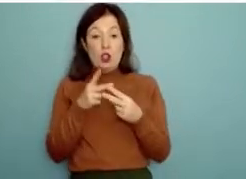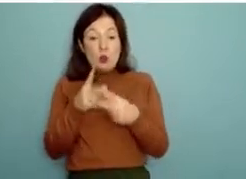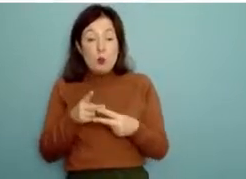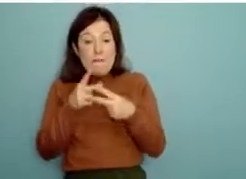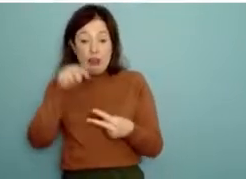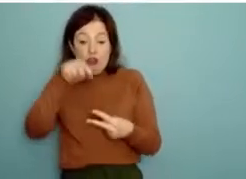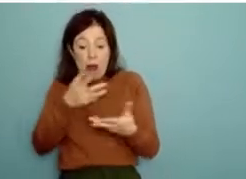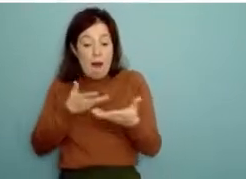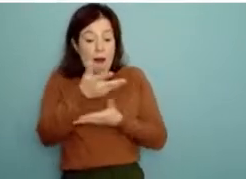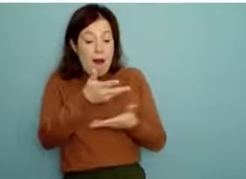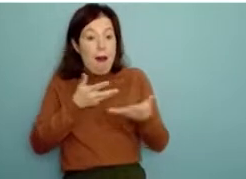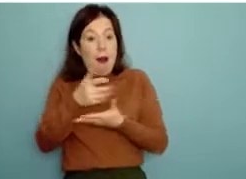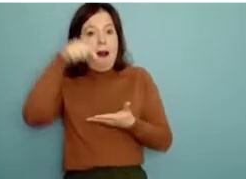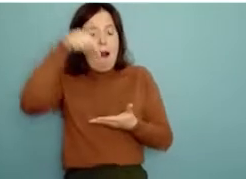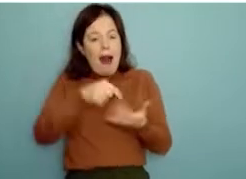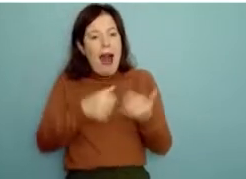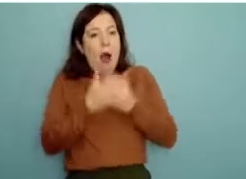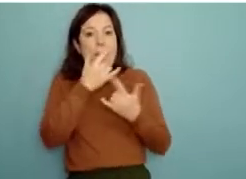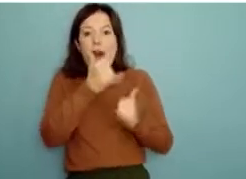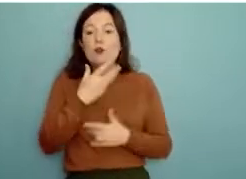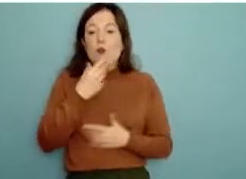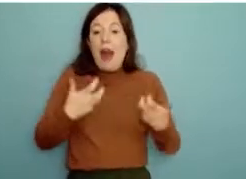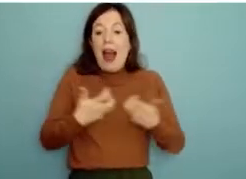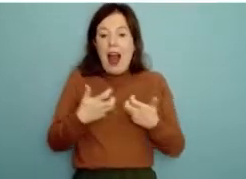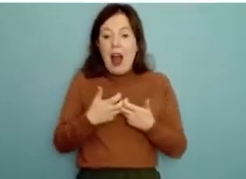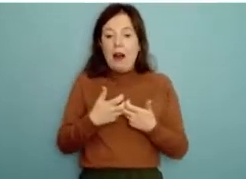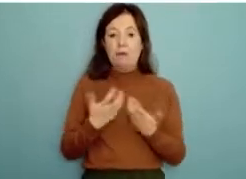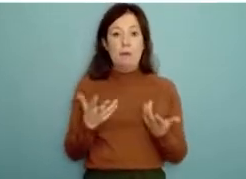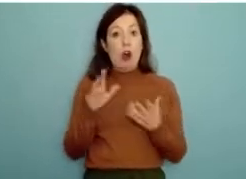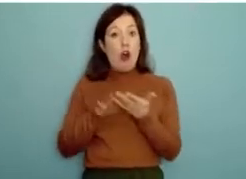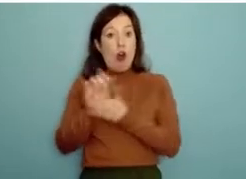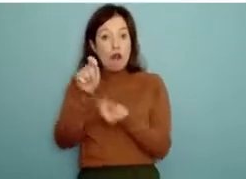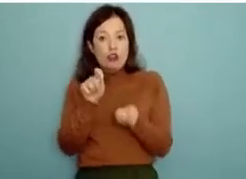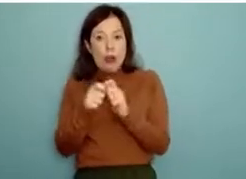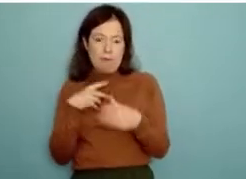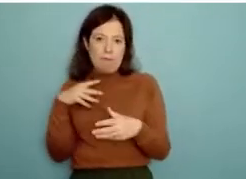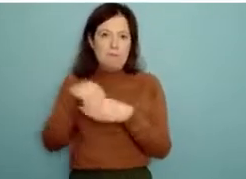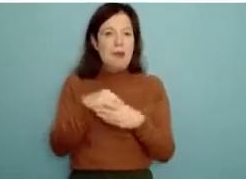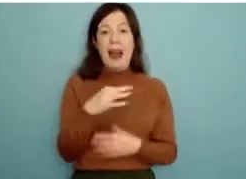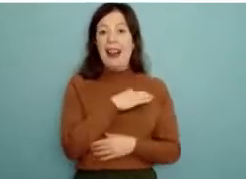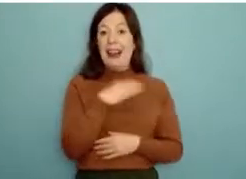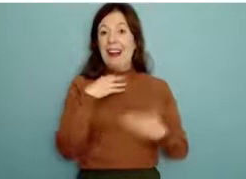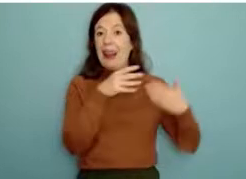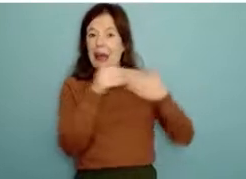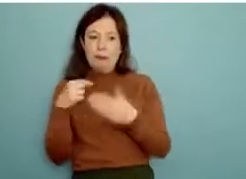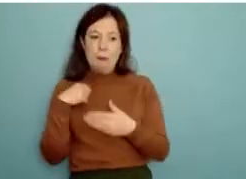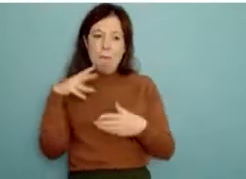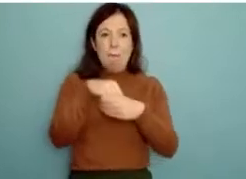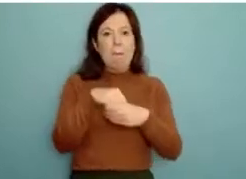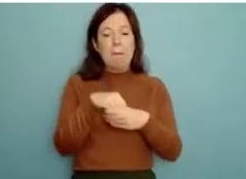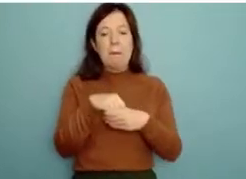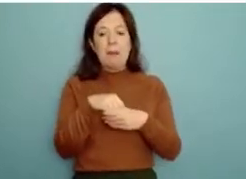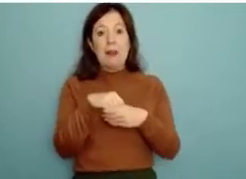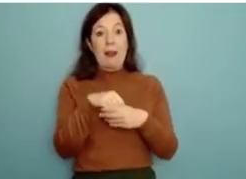in supervision. We are essential to changing culture and essential to clinical leadership within services, and that will further